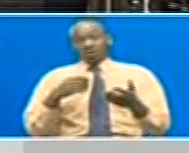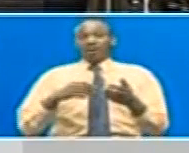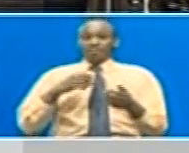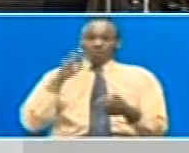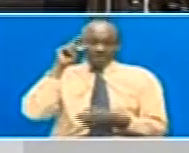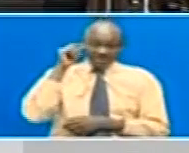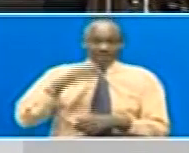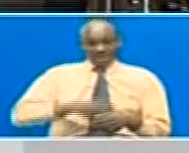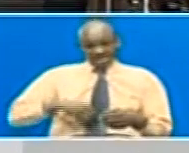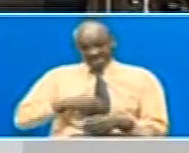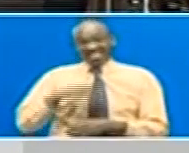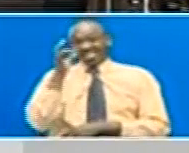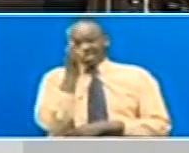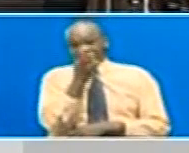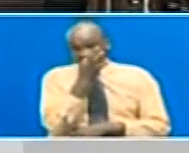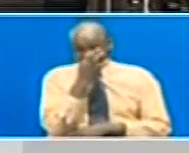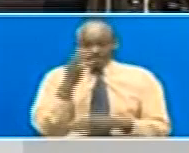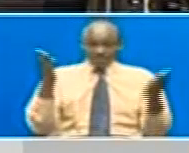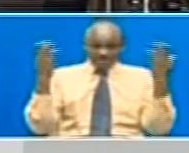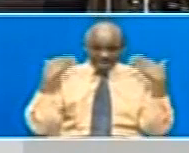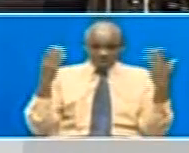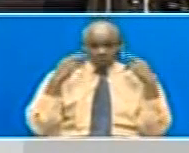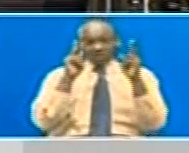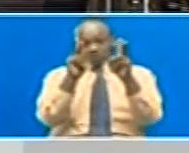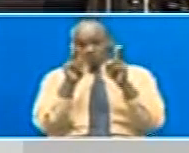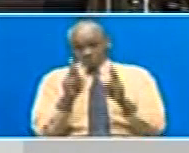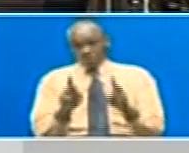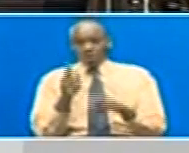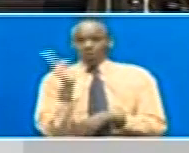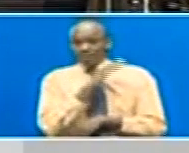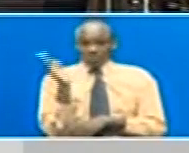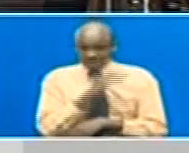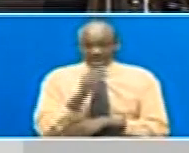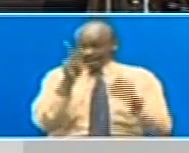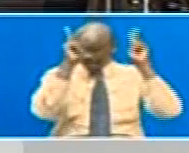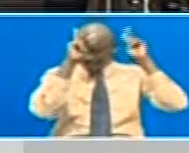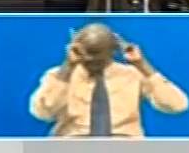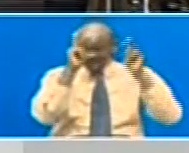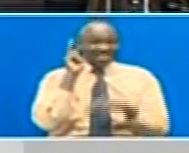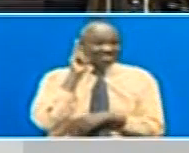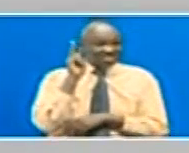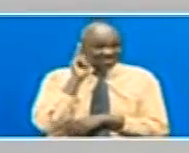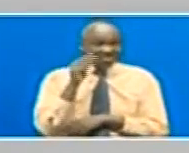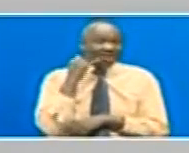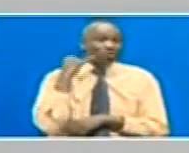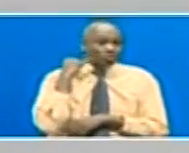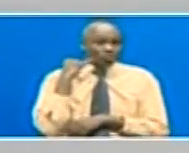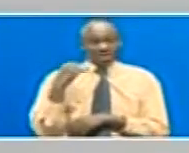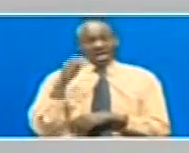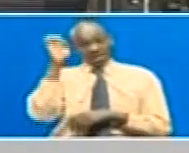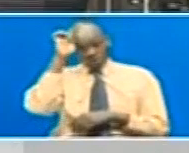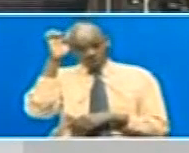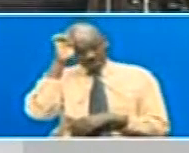Mombasa, Malindi, Nyeri, Meru, Kisumu, Webuye, Kakamega, Kisii, Nakuru,